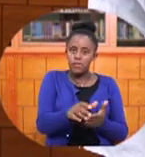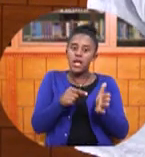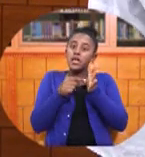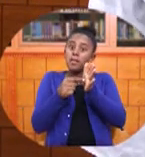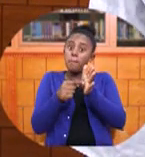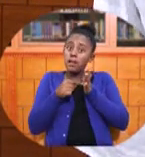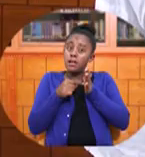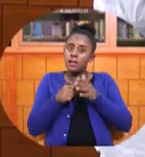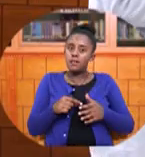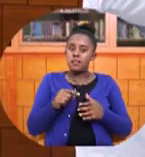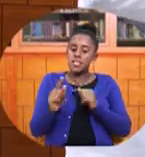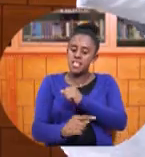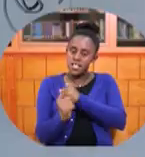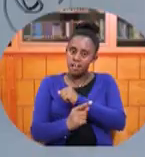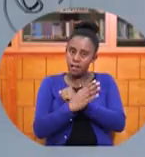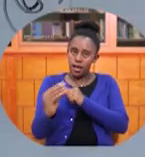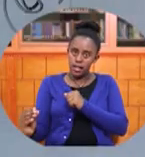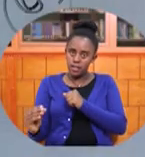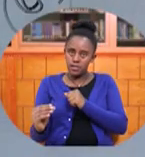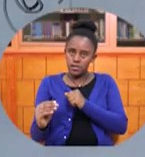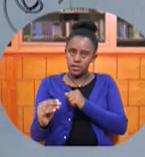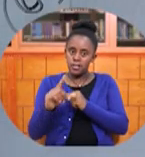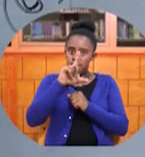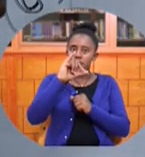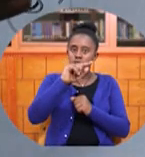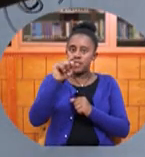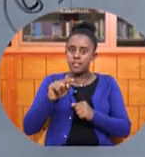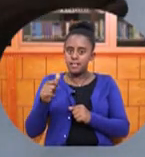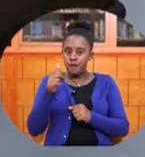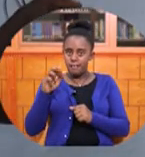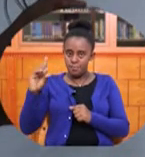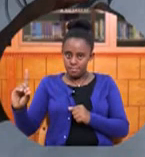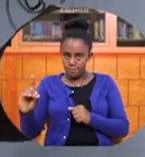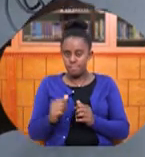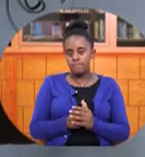called reptiles. Example, we can take a snake and a lizard.